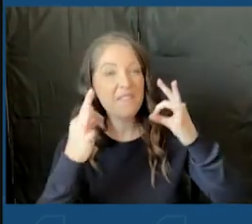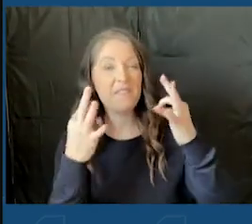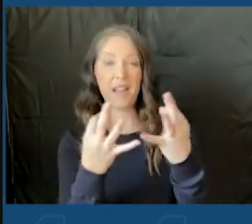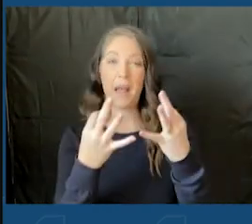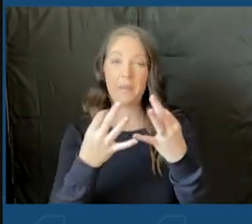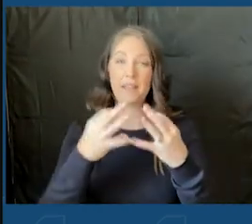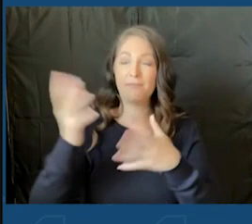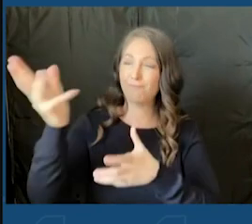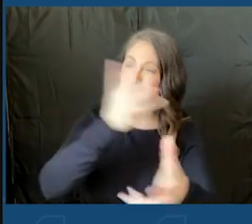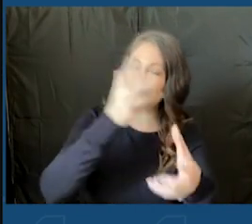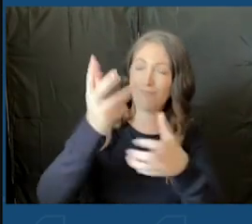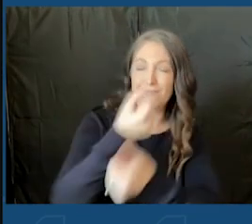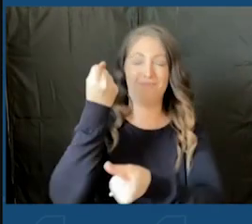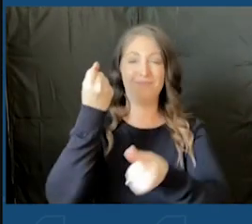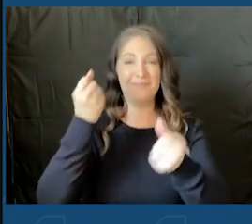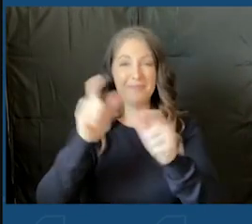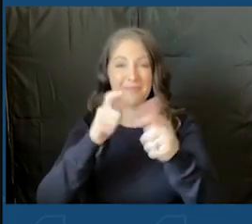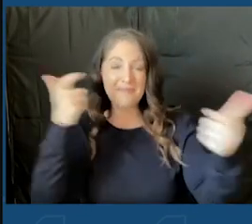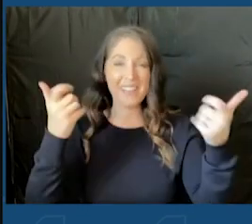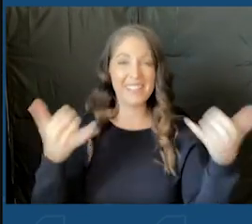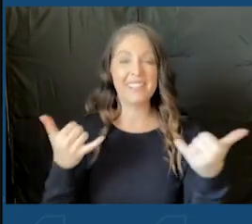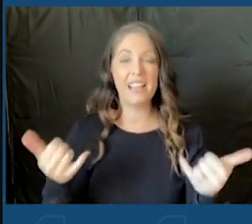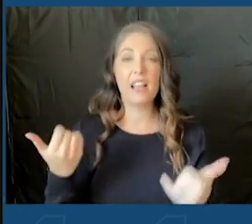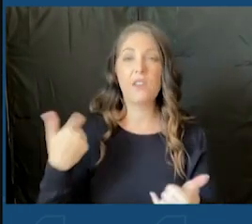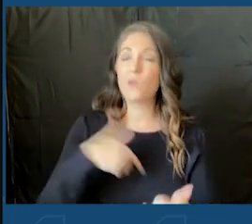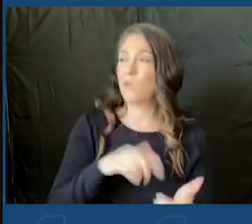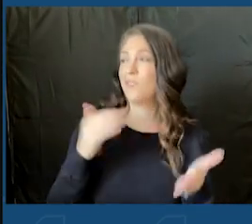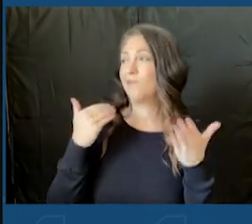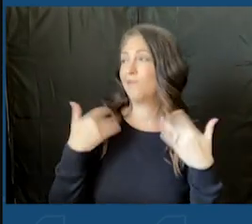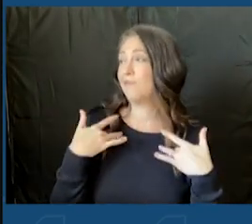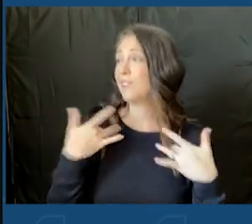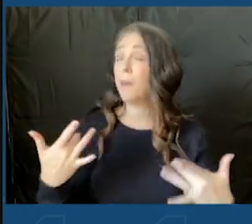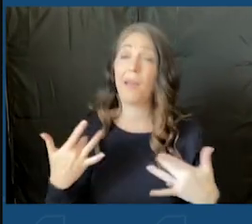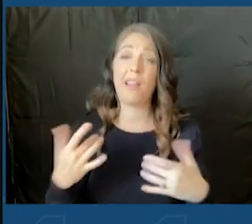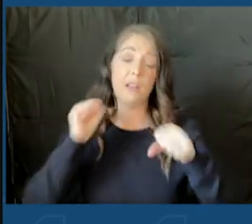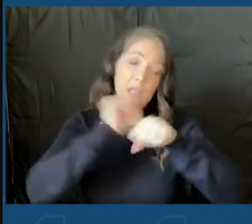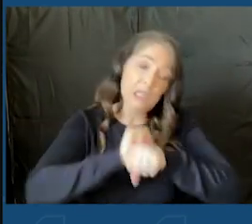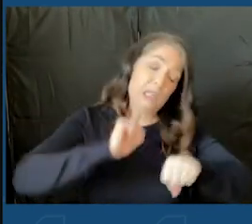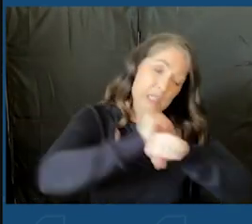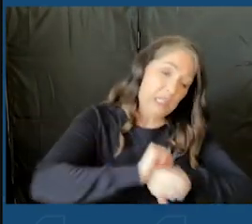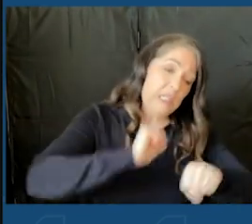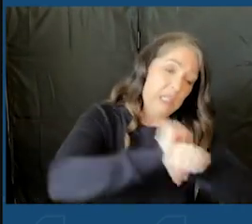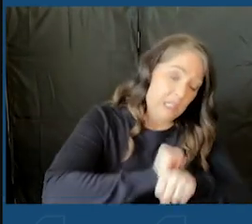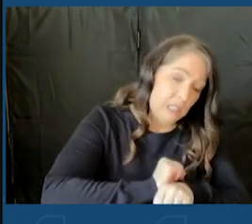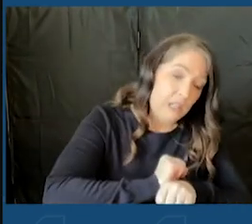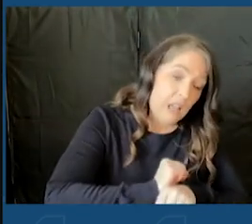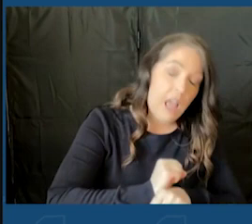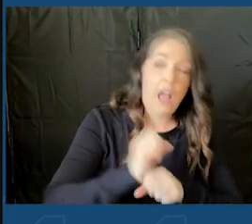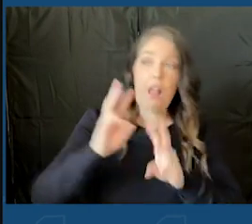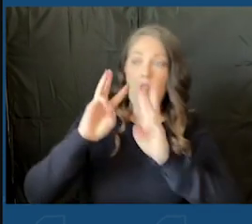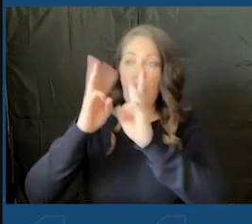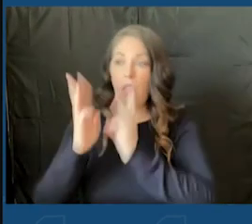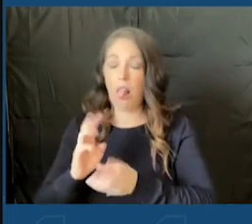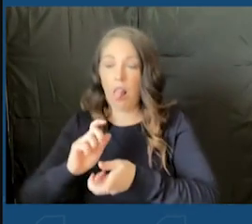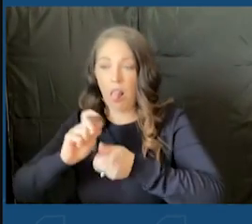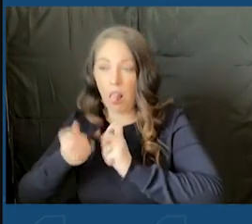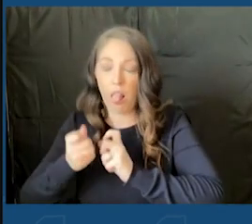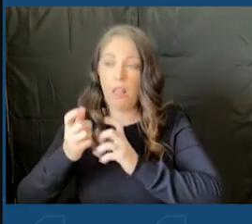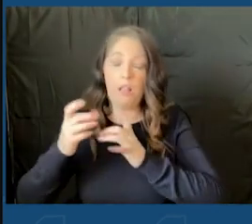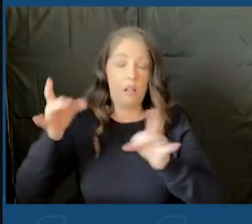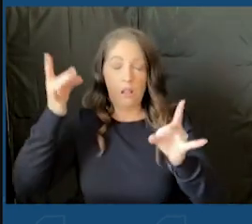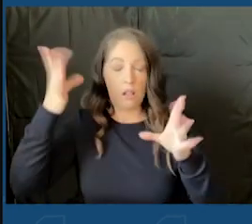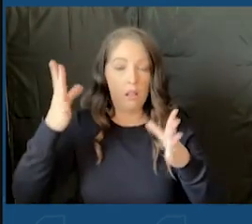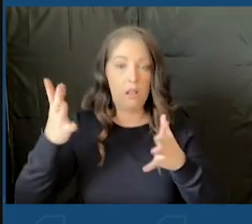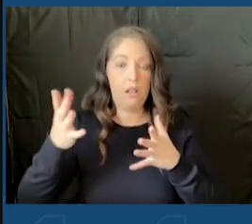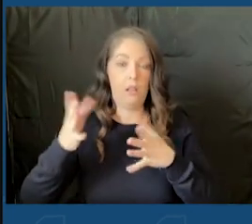today. We're so often the ones who both do the work and bear the brunt of the climate crisis. You know, I come from both the